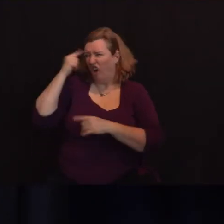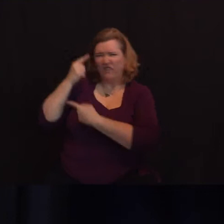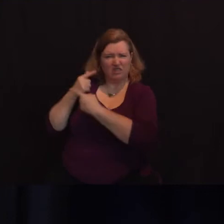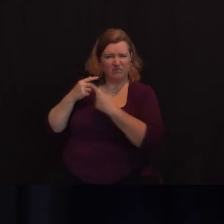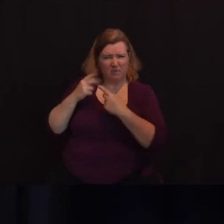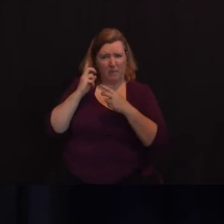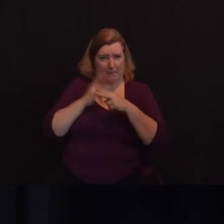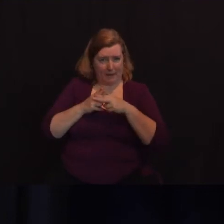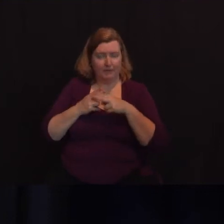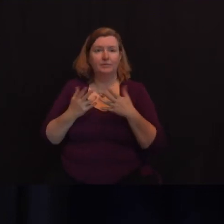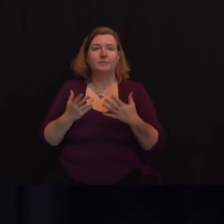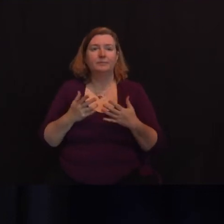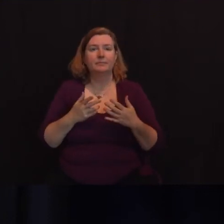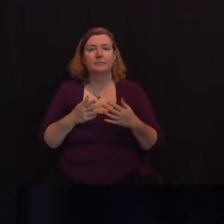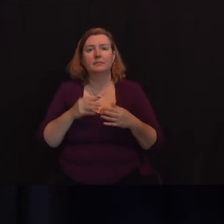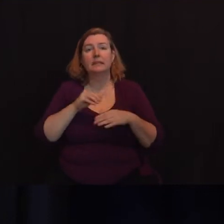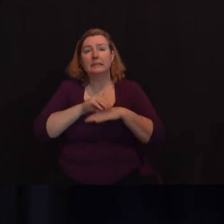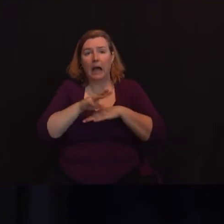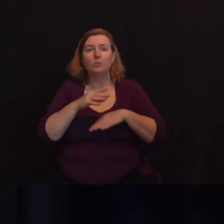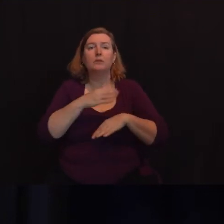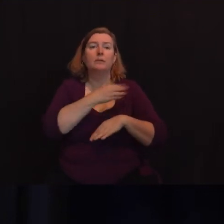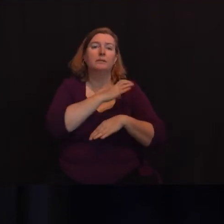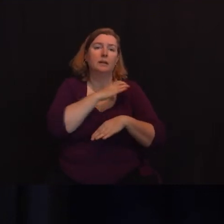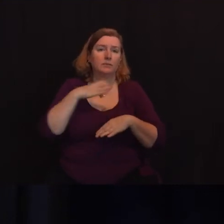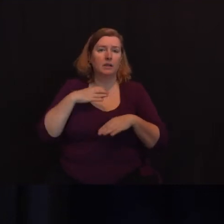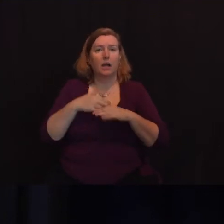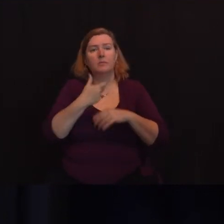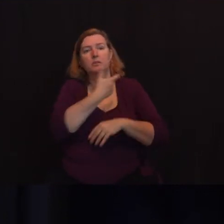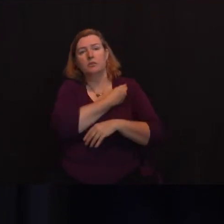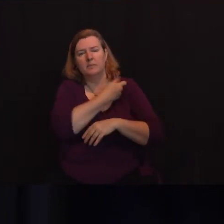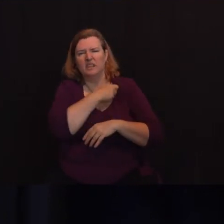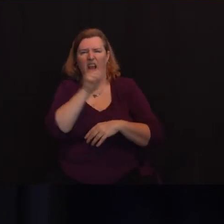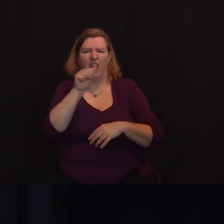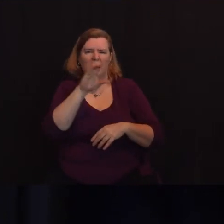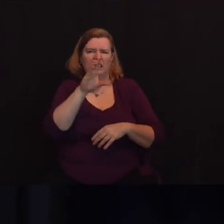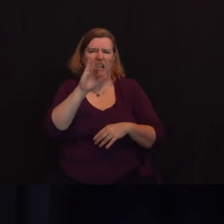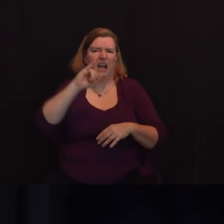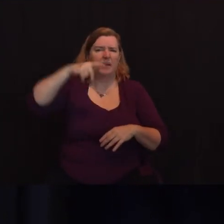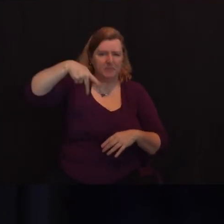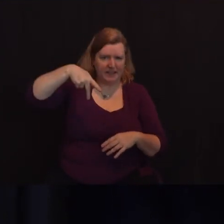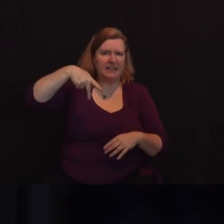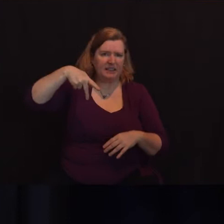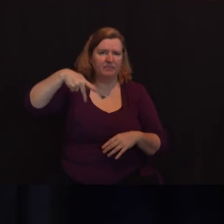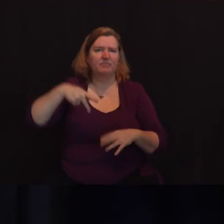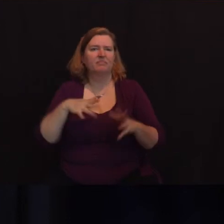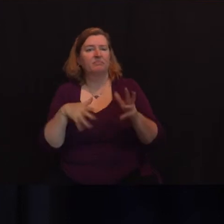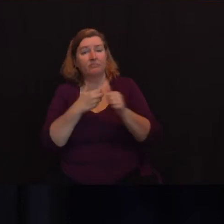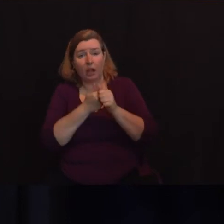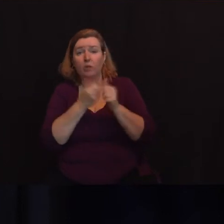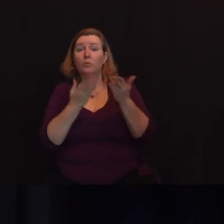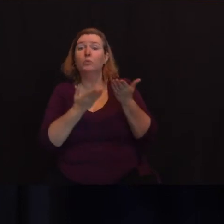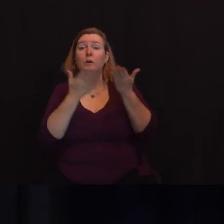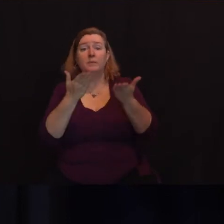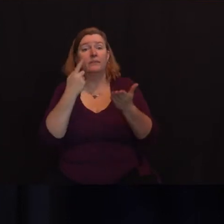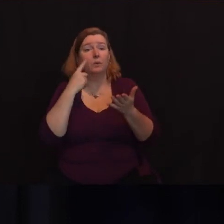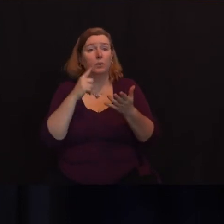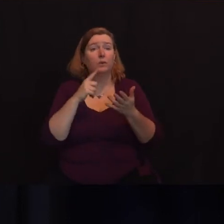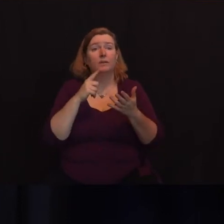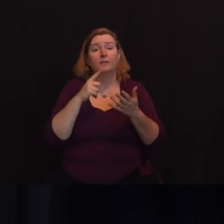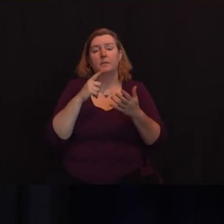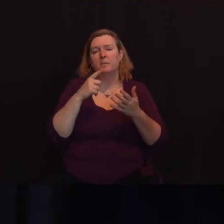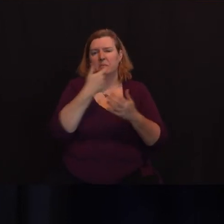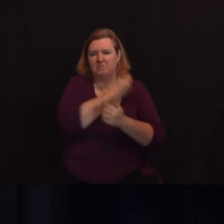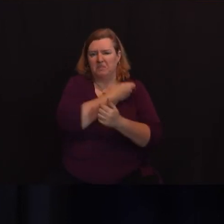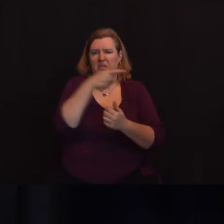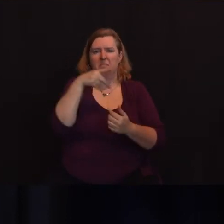on Immunization Practices is likely to update its recommendation for who should receive the Pfizer vaccine.